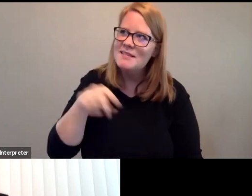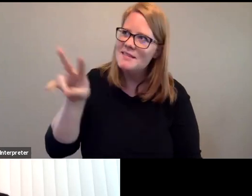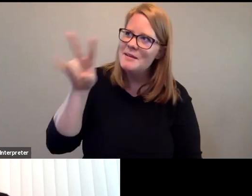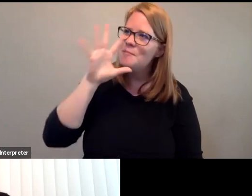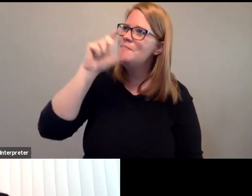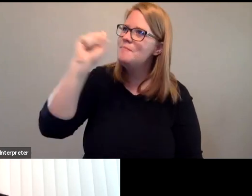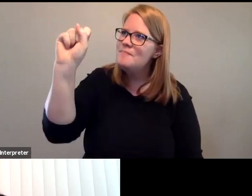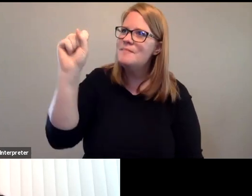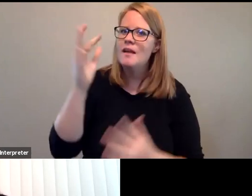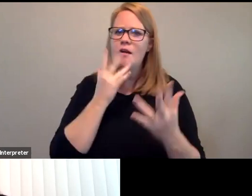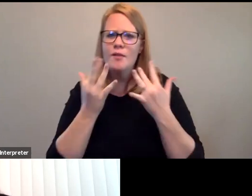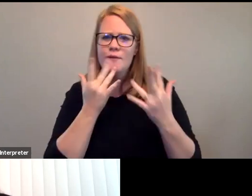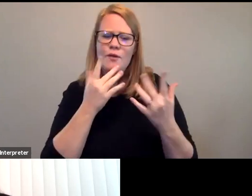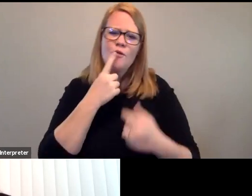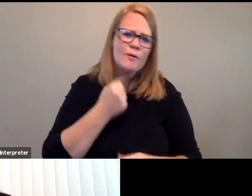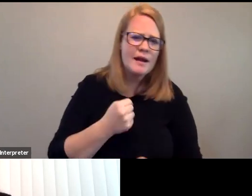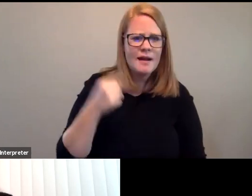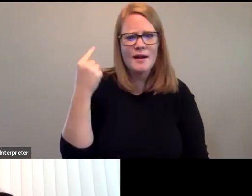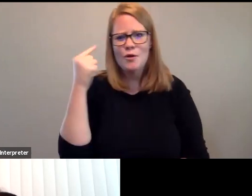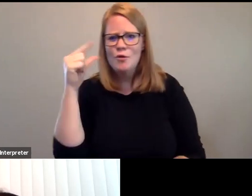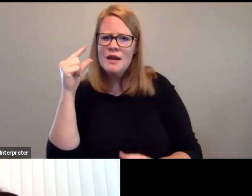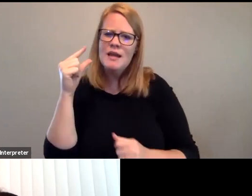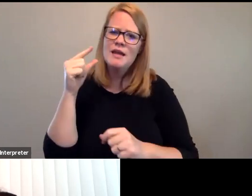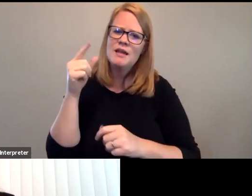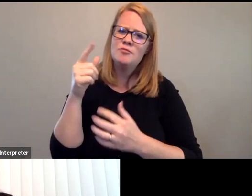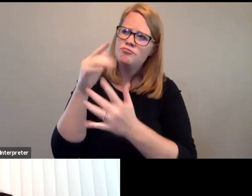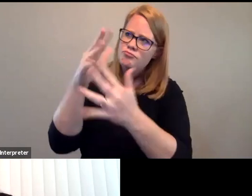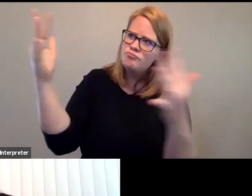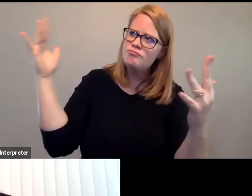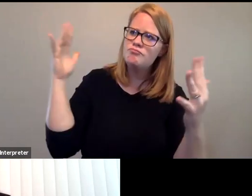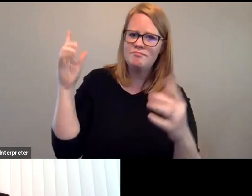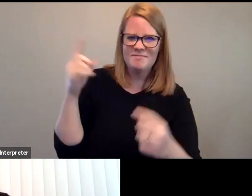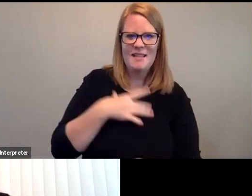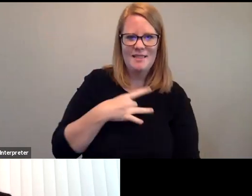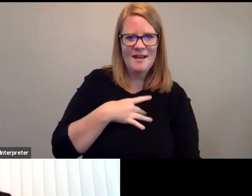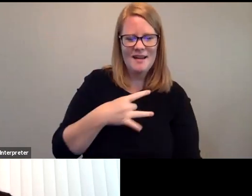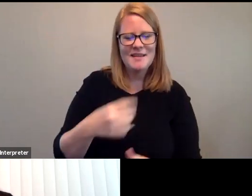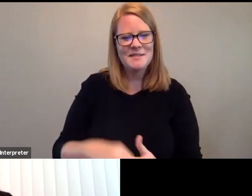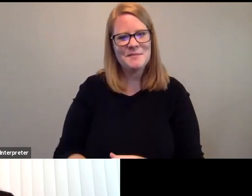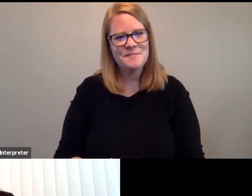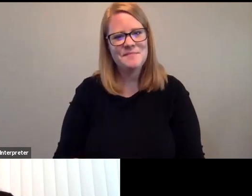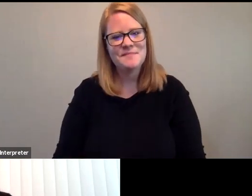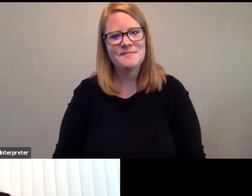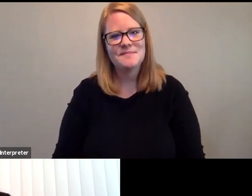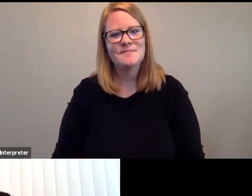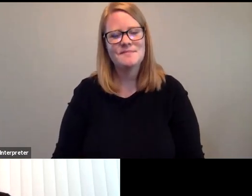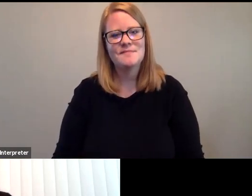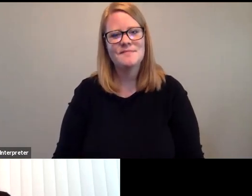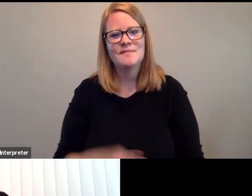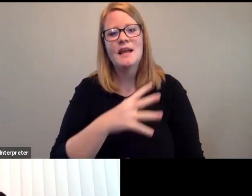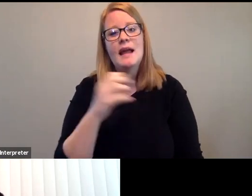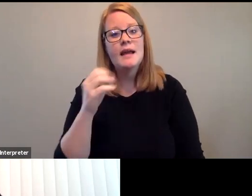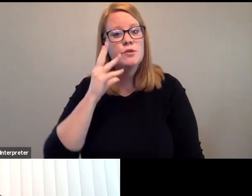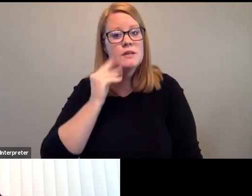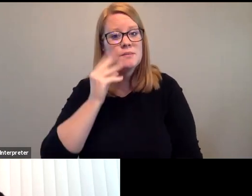and the colors, and, you know, all those things just really stuck with me. And then also going through the whole harvest, you know, slowly